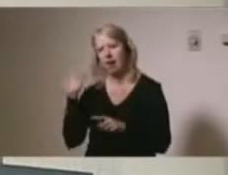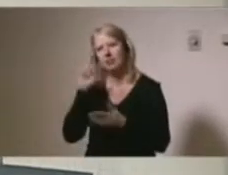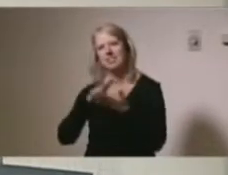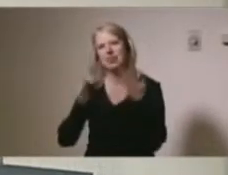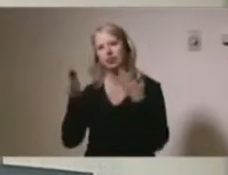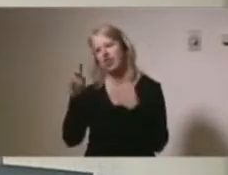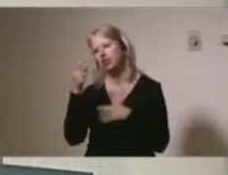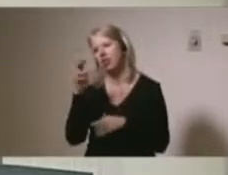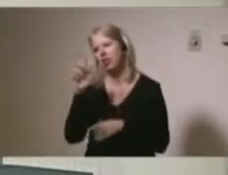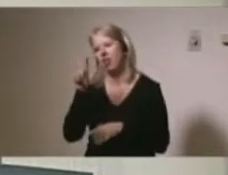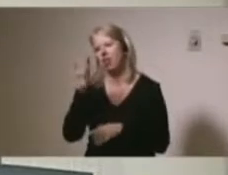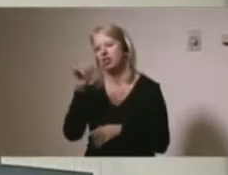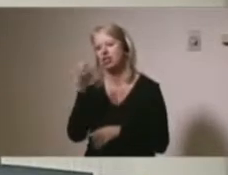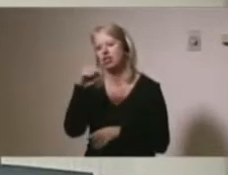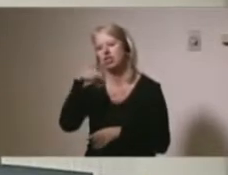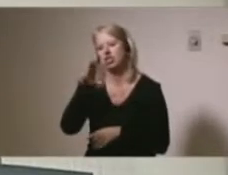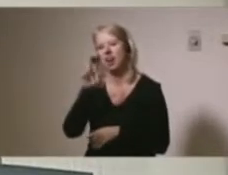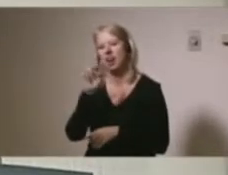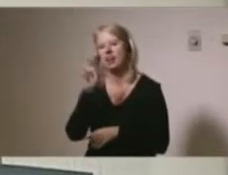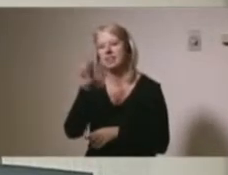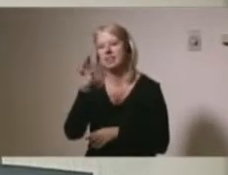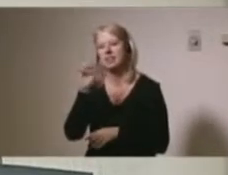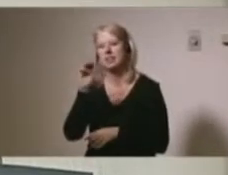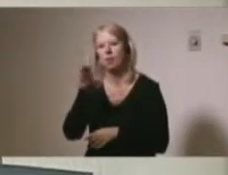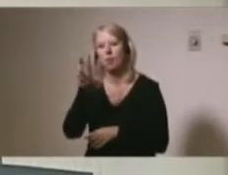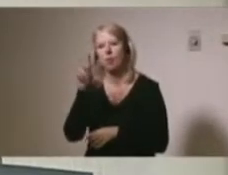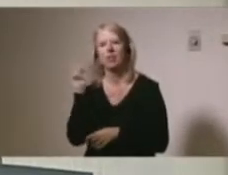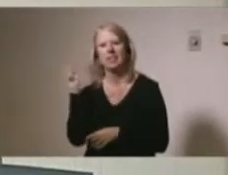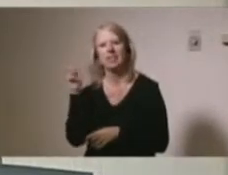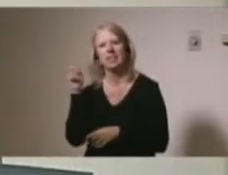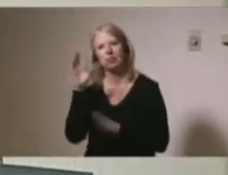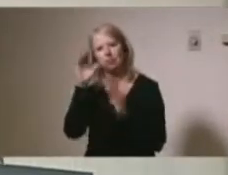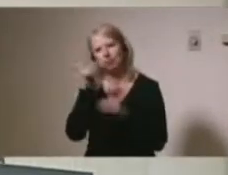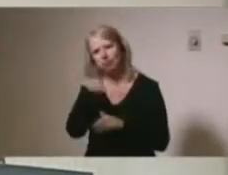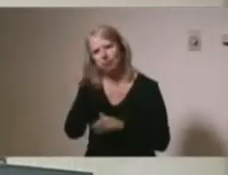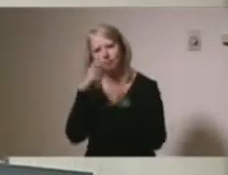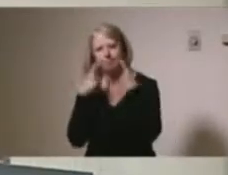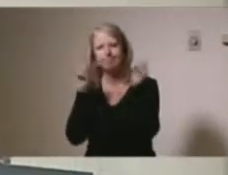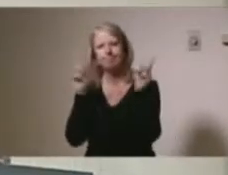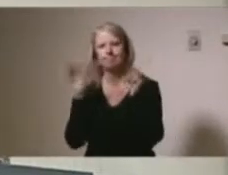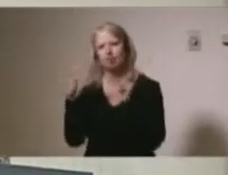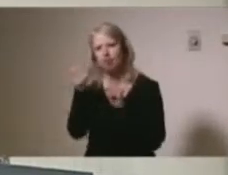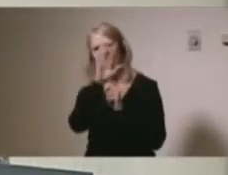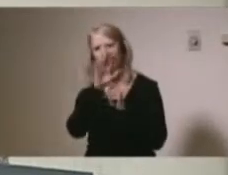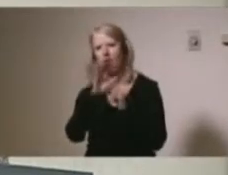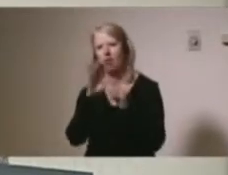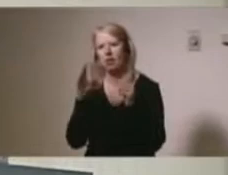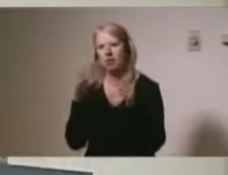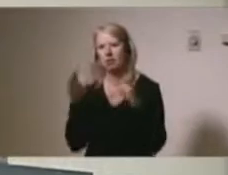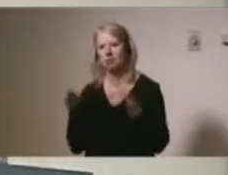Dumont. He wishes you a lot of success in this political